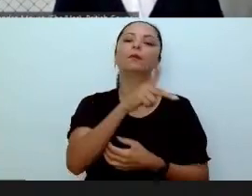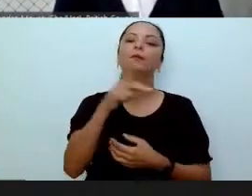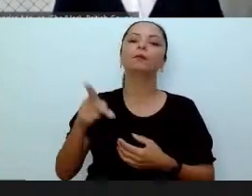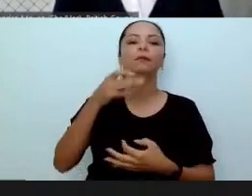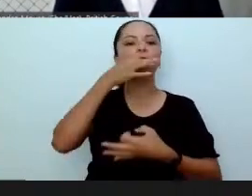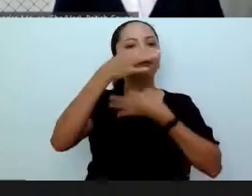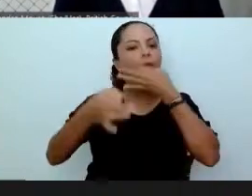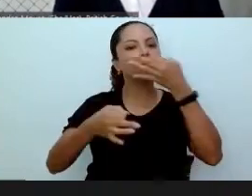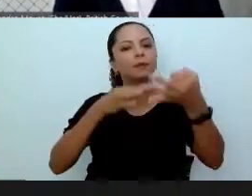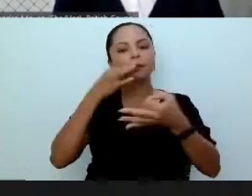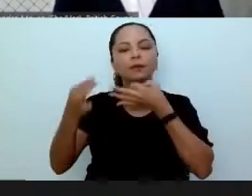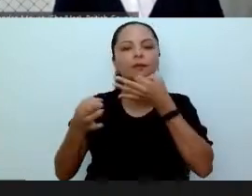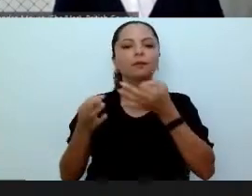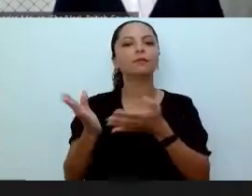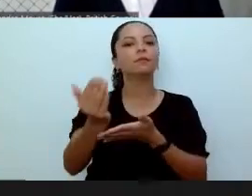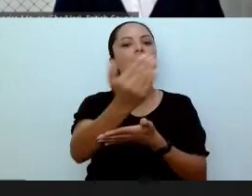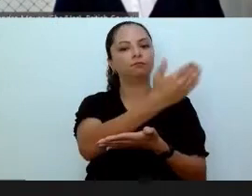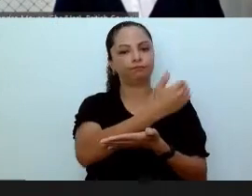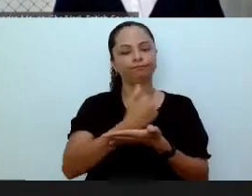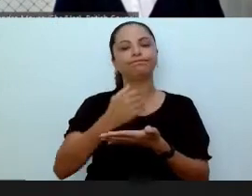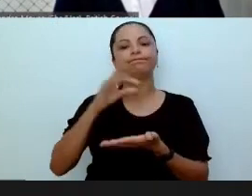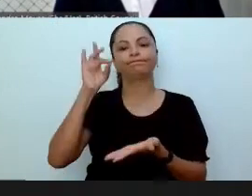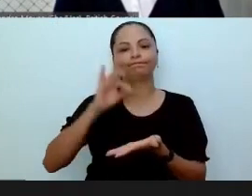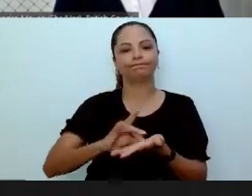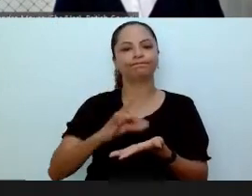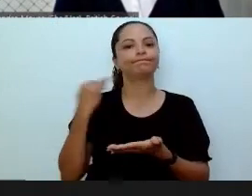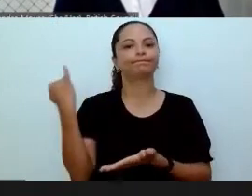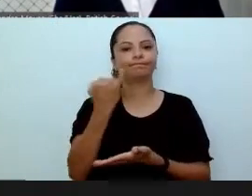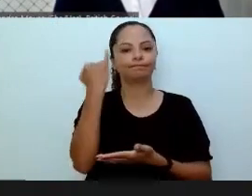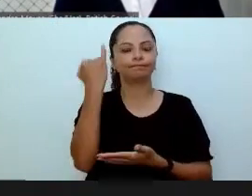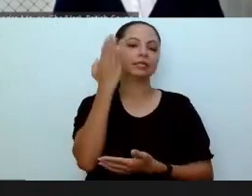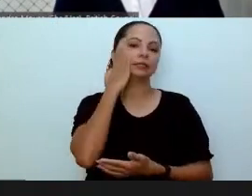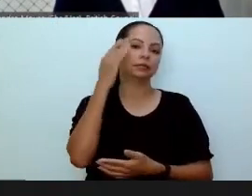Brazil, there is this preference for Instagram, isn't there?